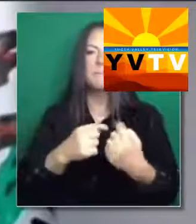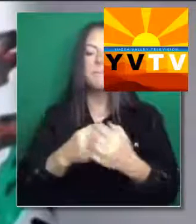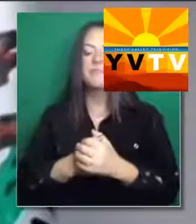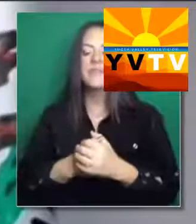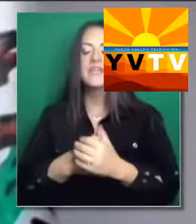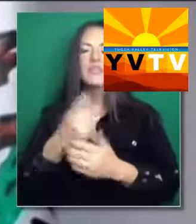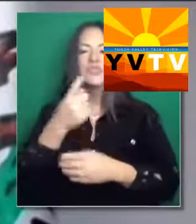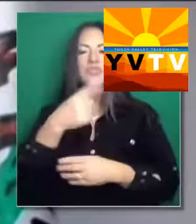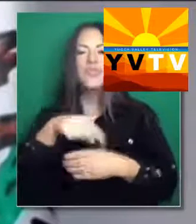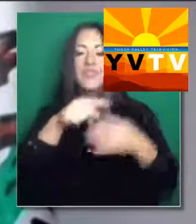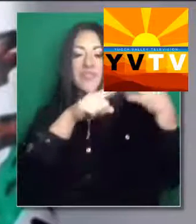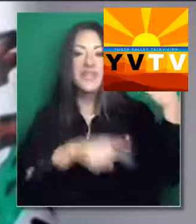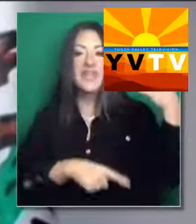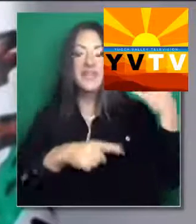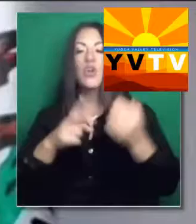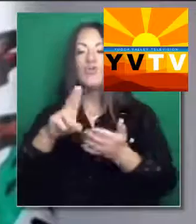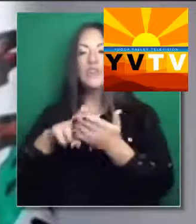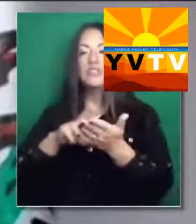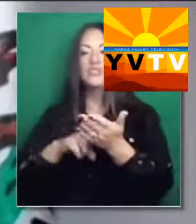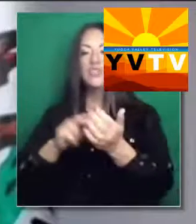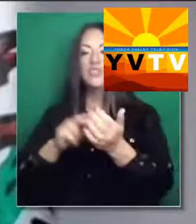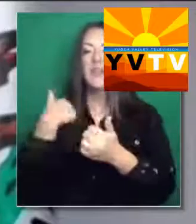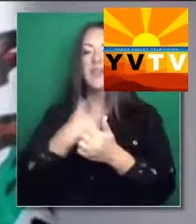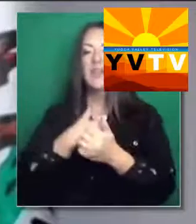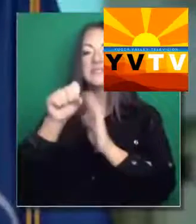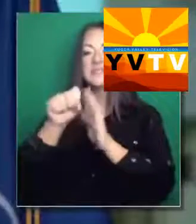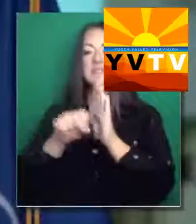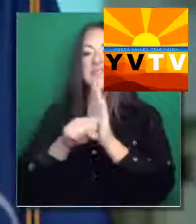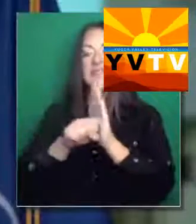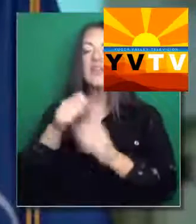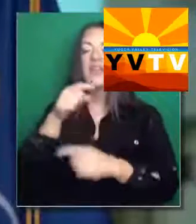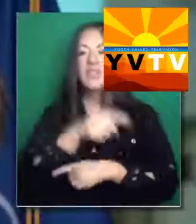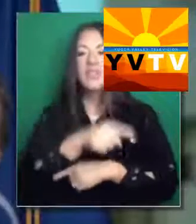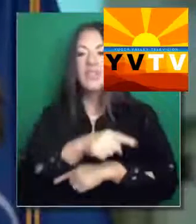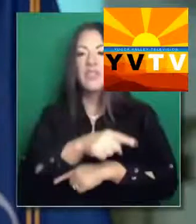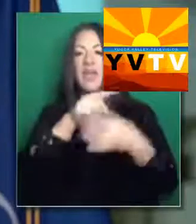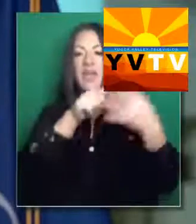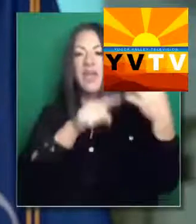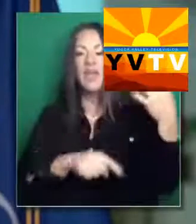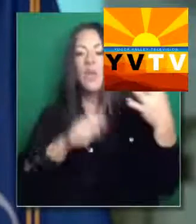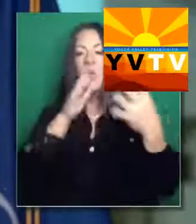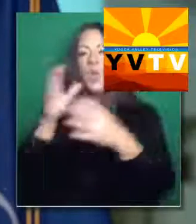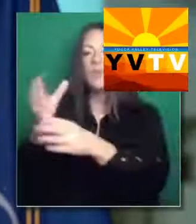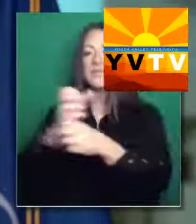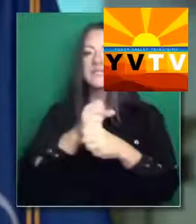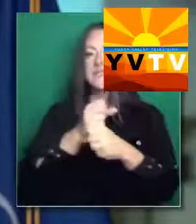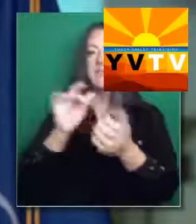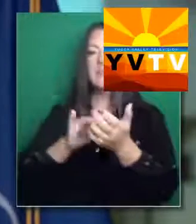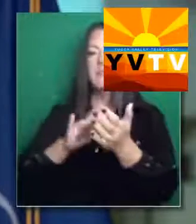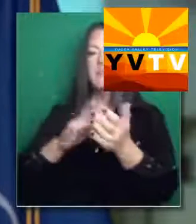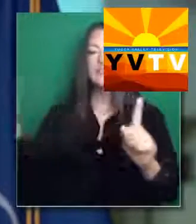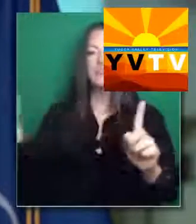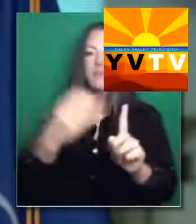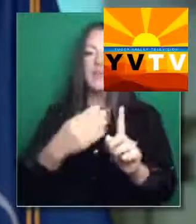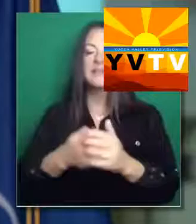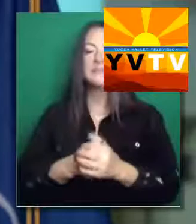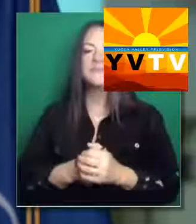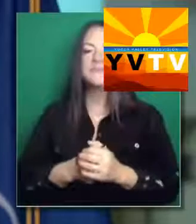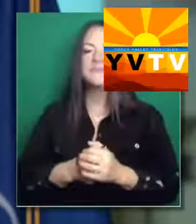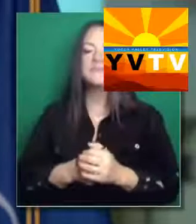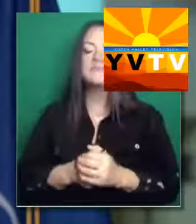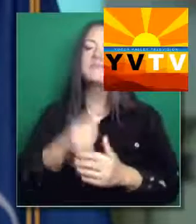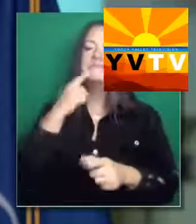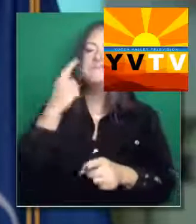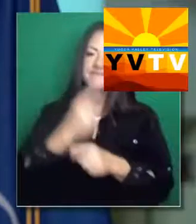state to administer the vaccine. A myriad of sites all up and down the state. Now it's just about putting the pressure of